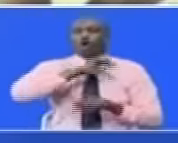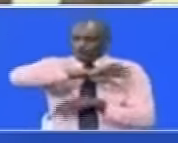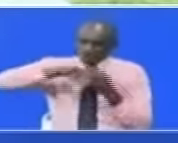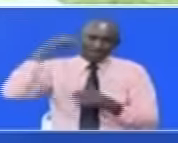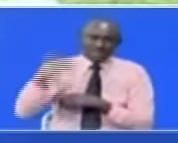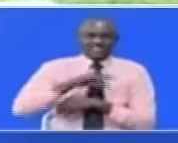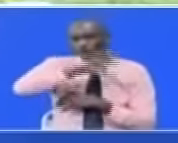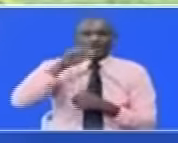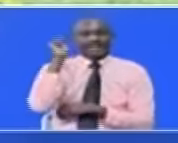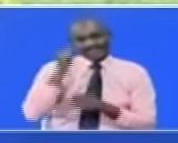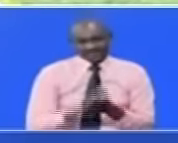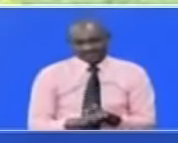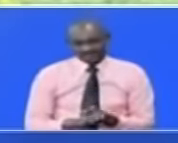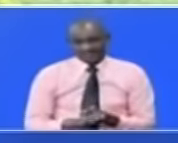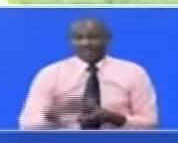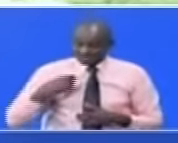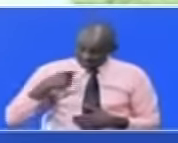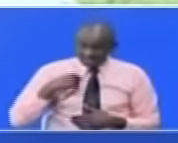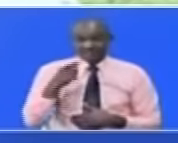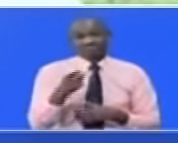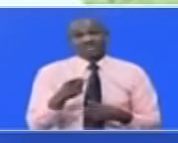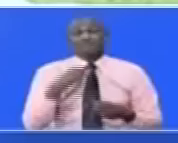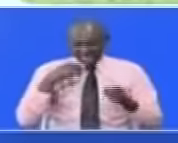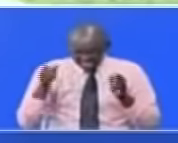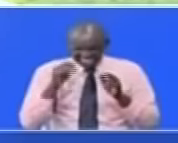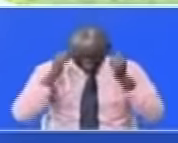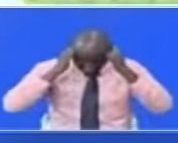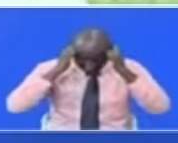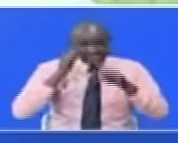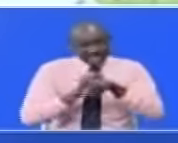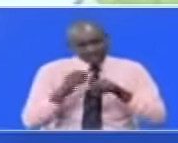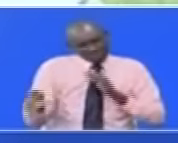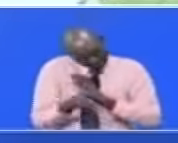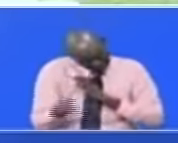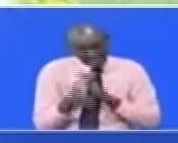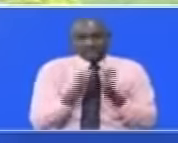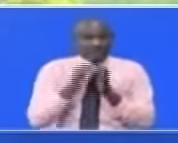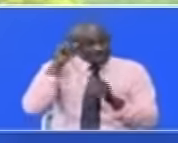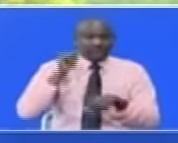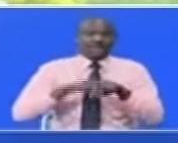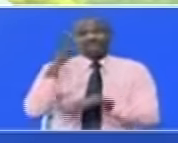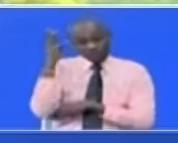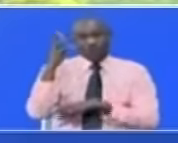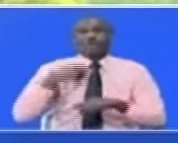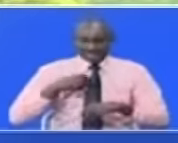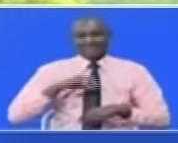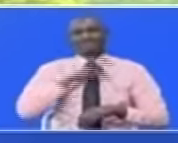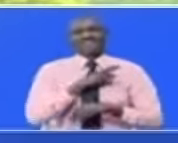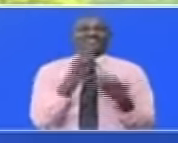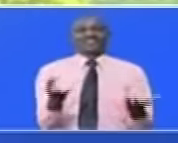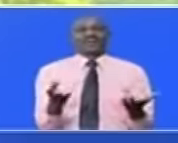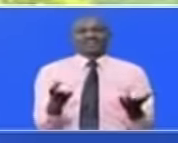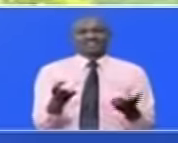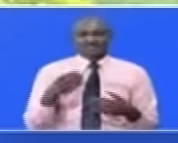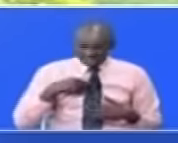countrywide. It was tough reading till 12, waking up early 4, but it was worth it. These marks